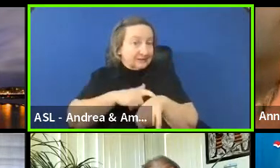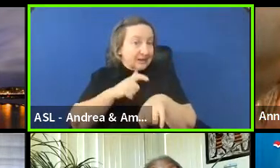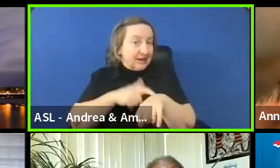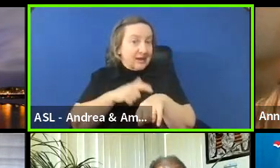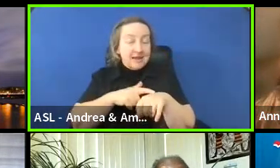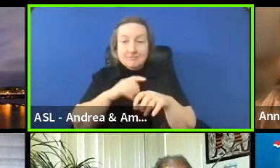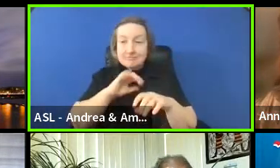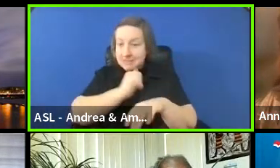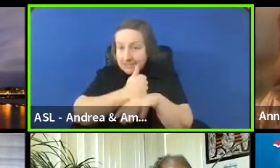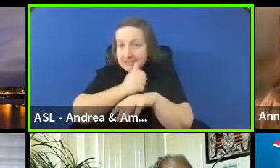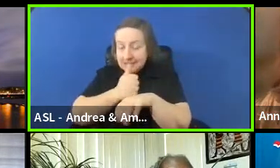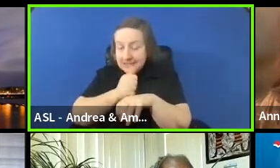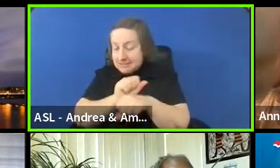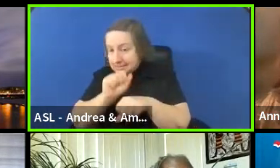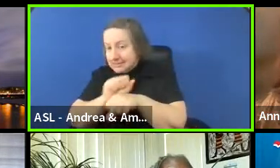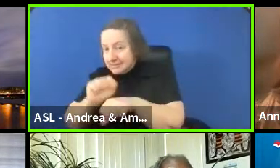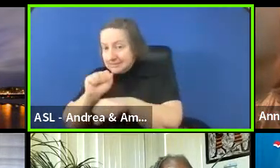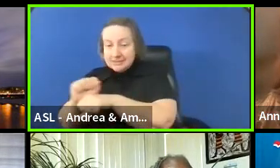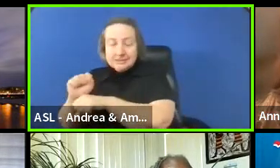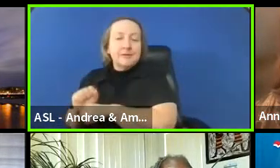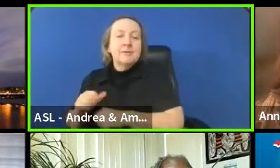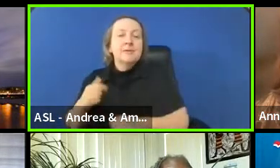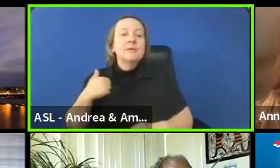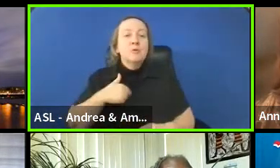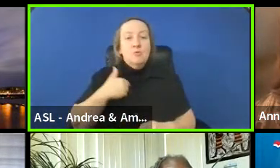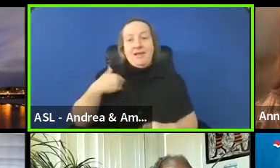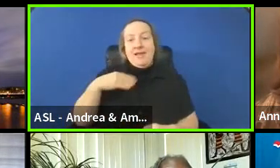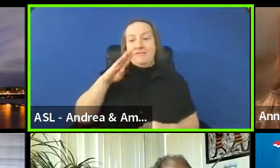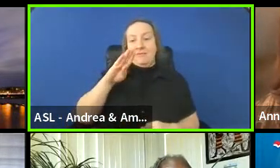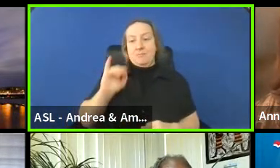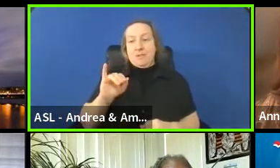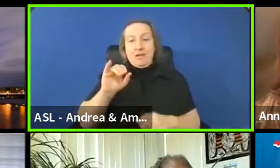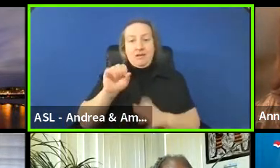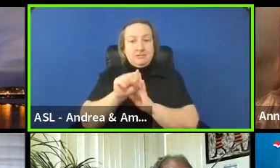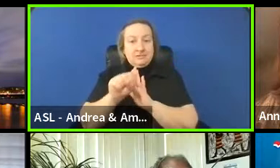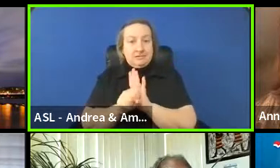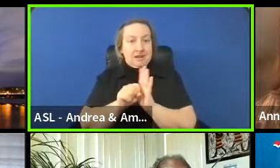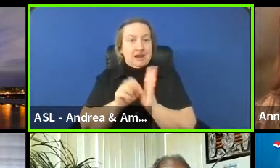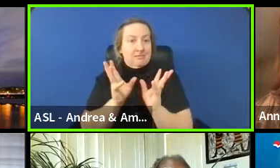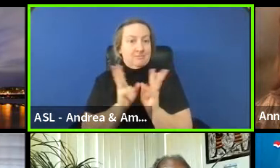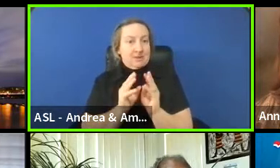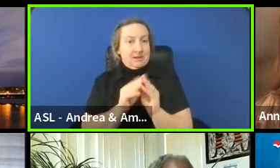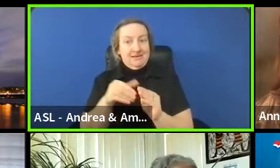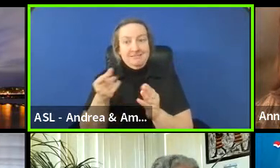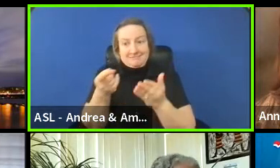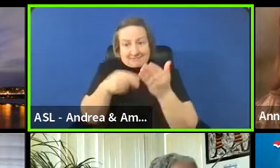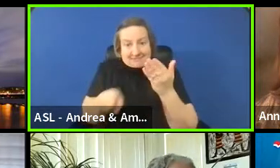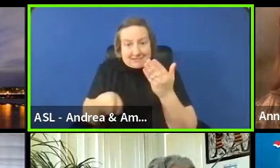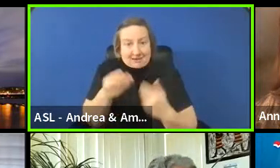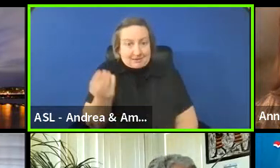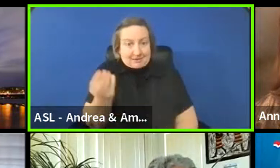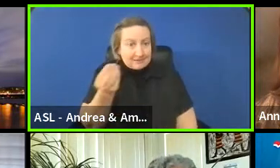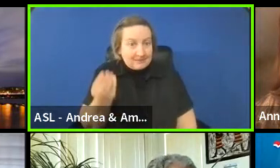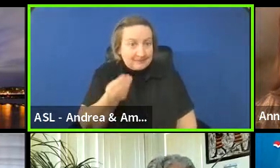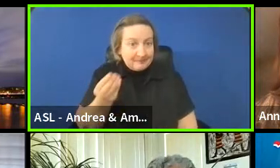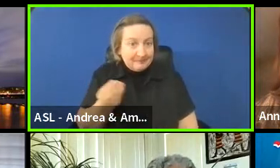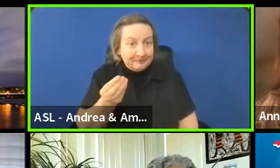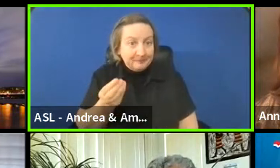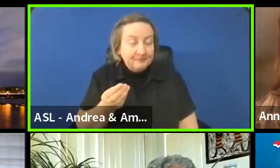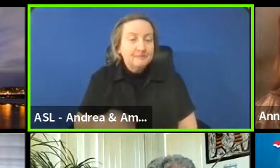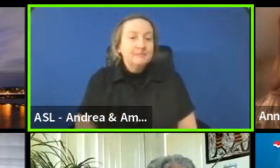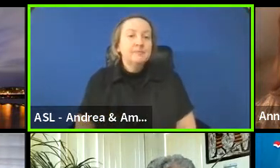together. So we have our bi-state meeting next Monday. It's going to